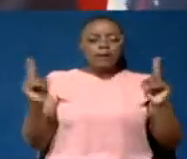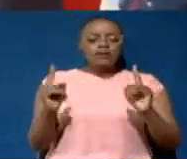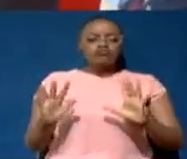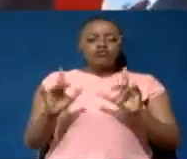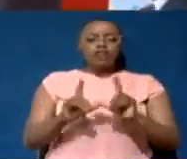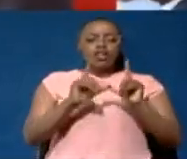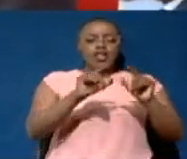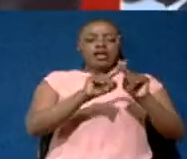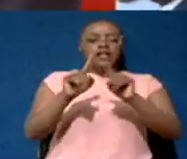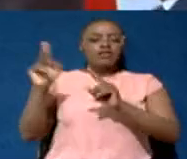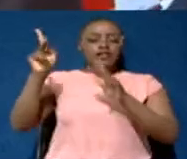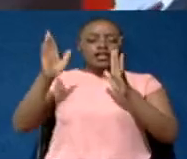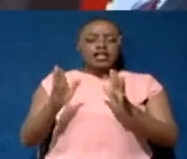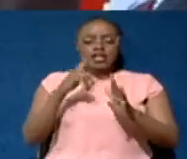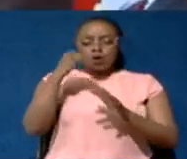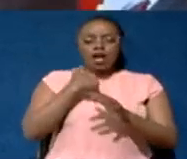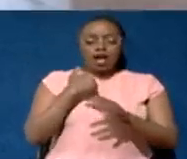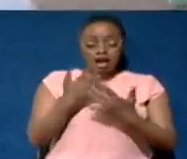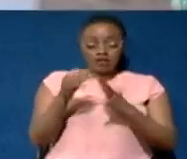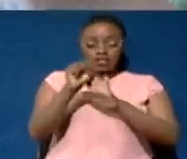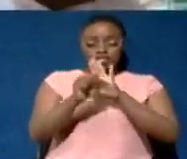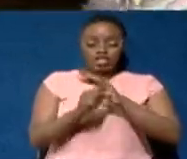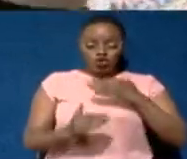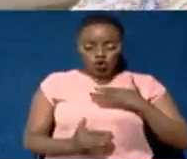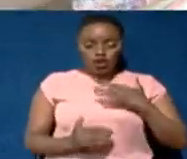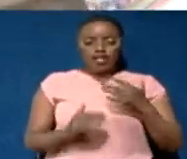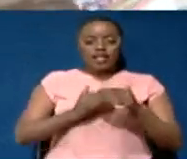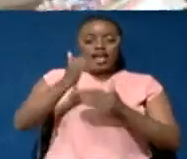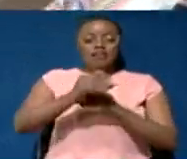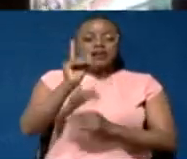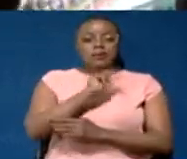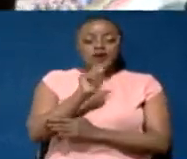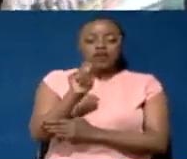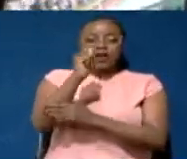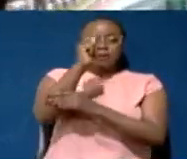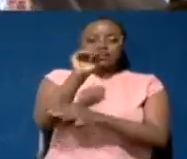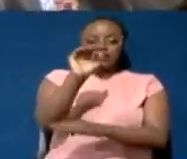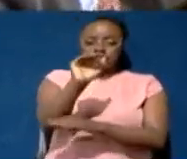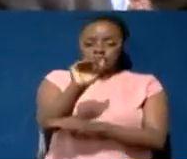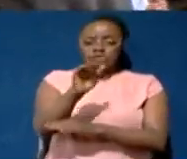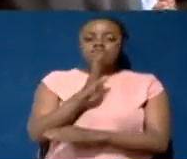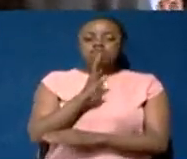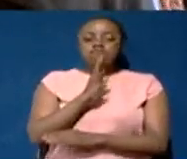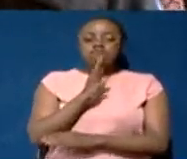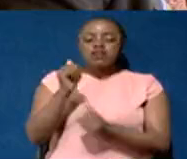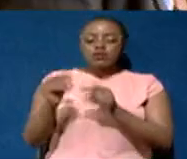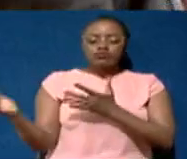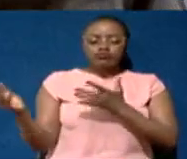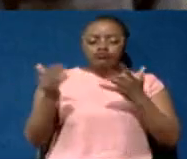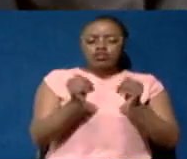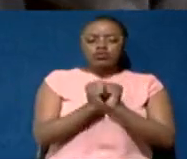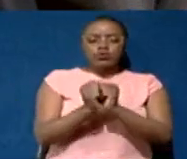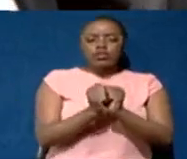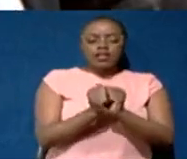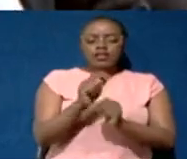ceremony of awarding various Kenyans with state honors. After that, the president requested for his speech, which was brought